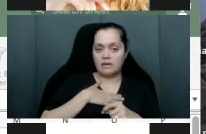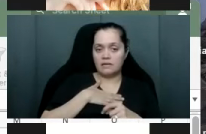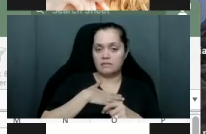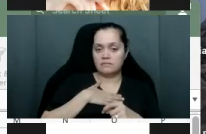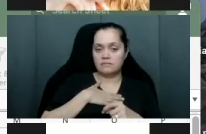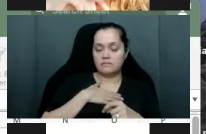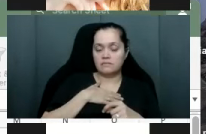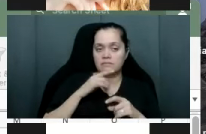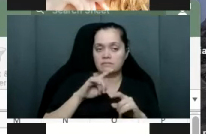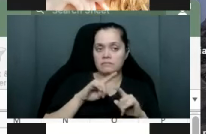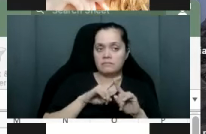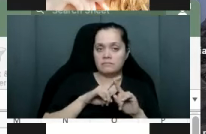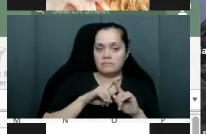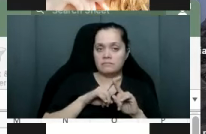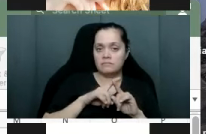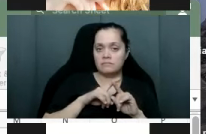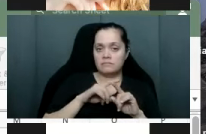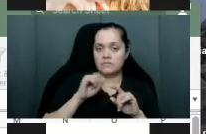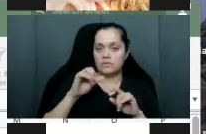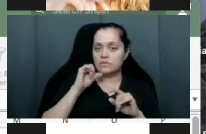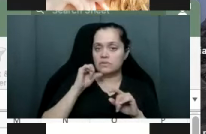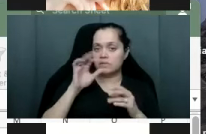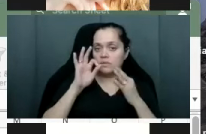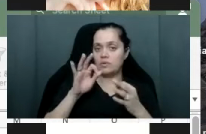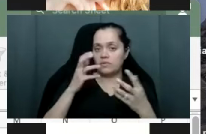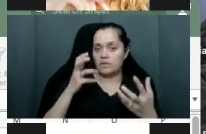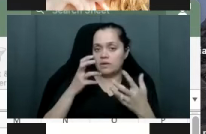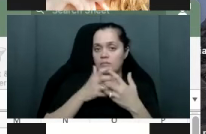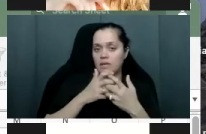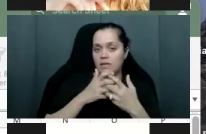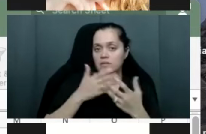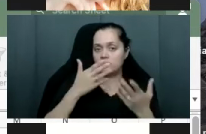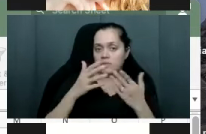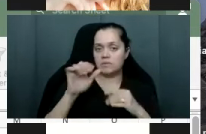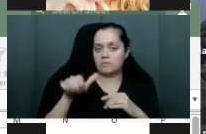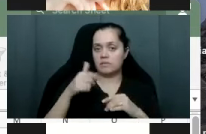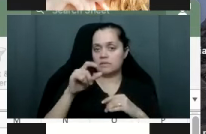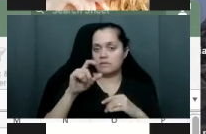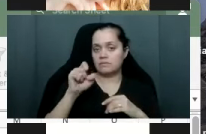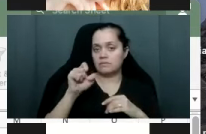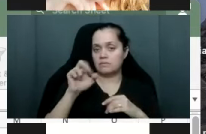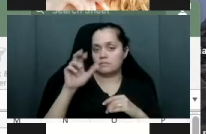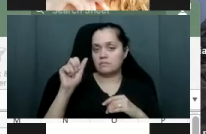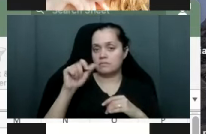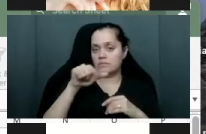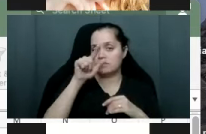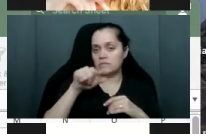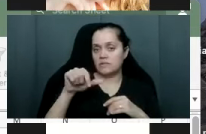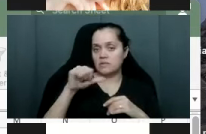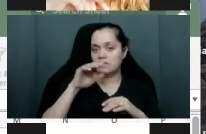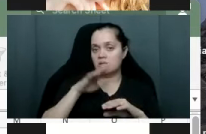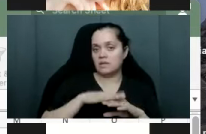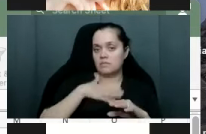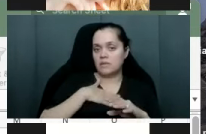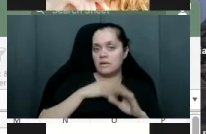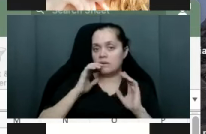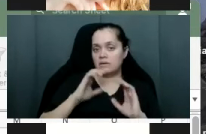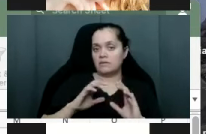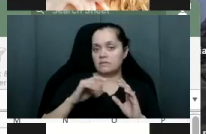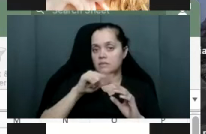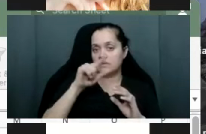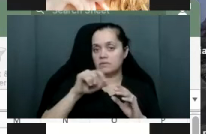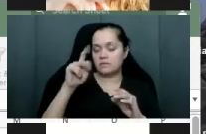quiz. So it's not a perfect match. There might be something on an SE Terra quiz that's not on my customized quiz.